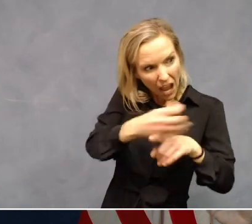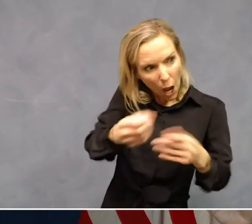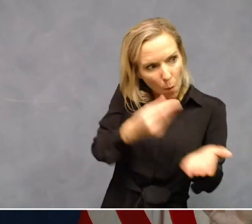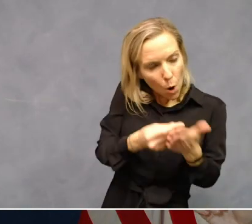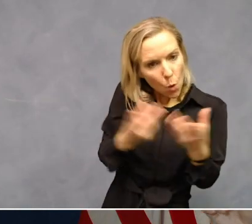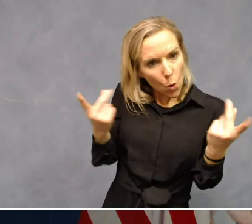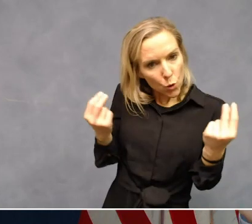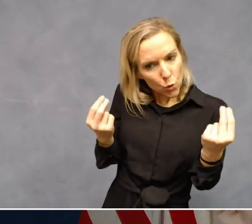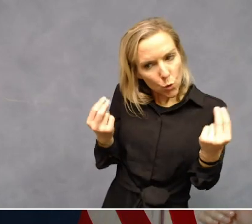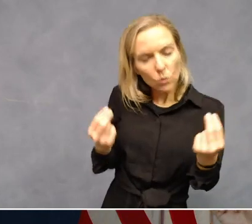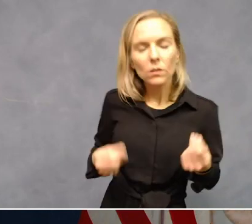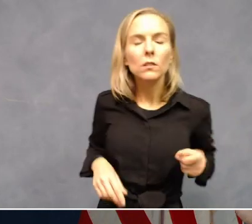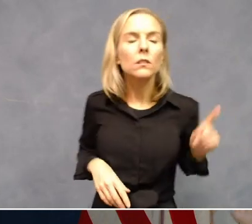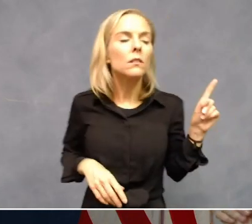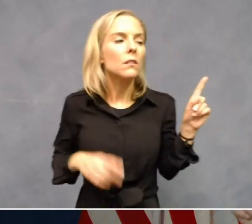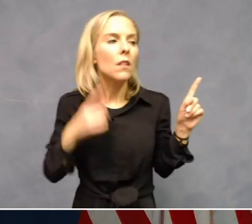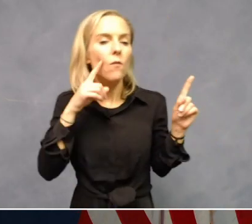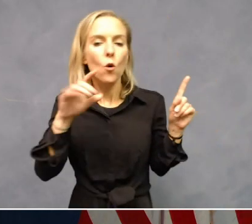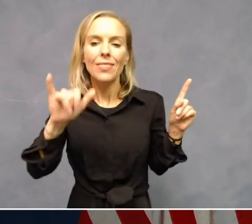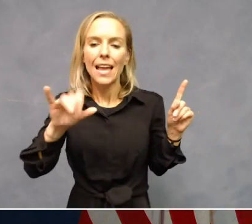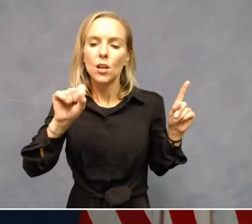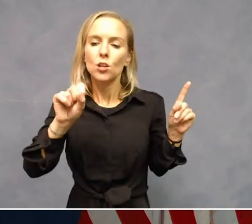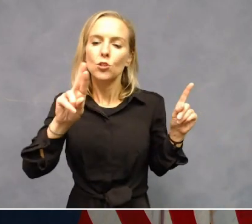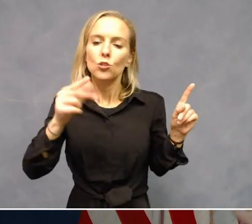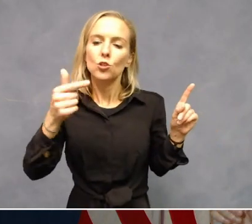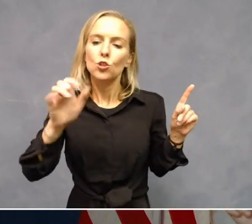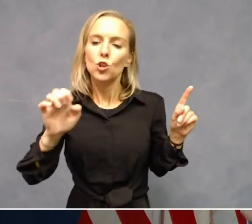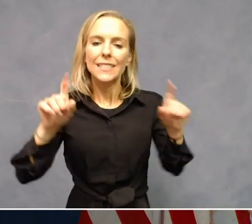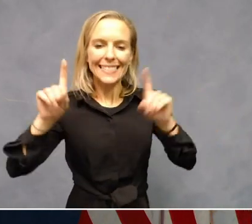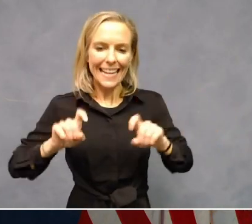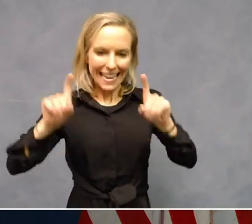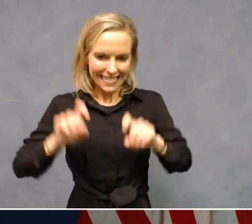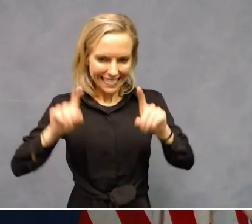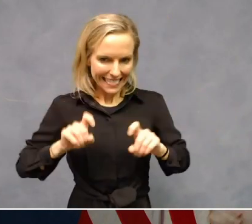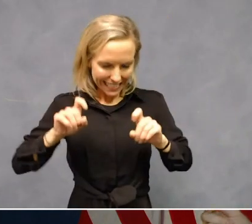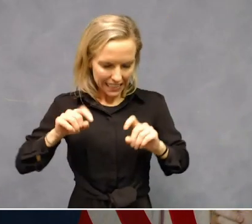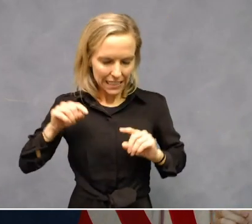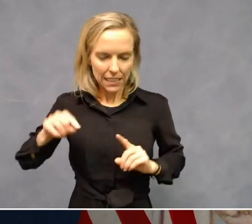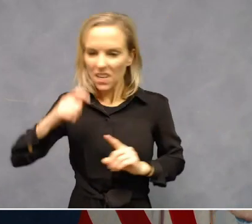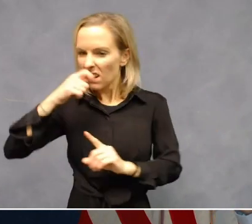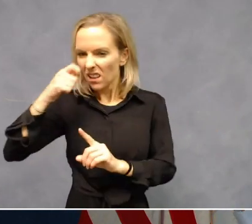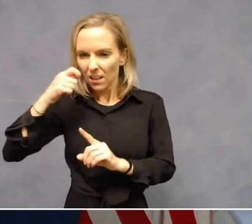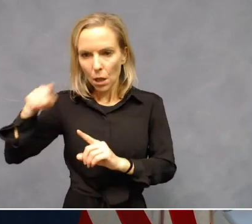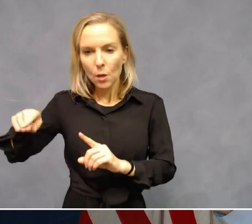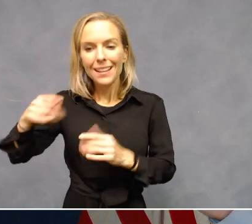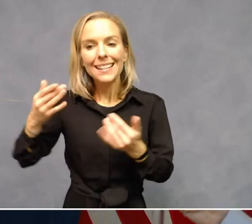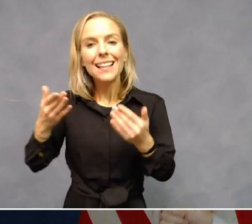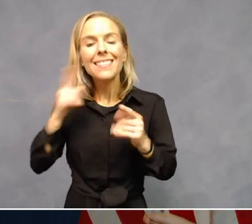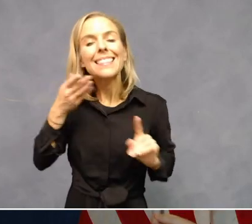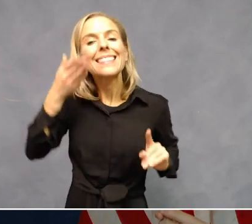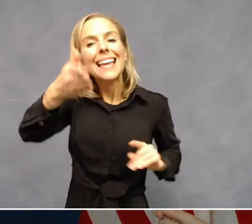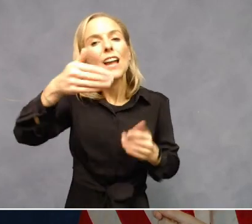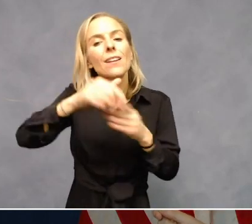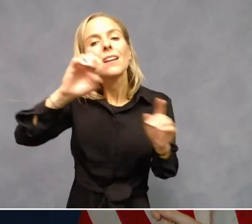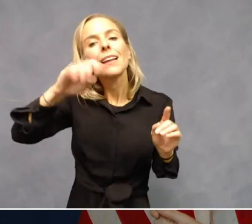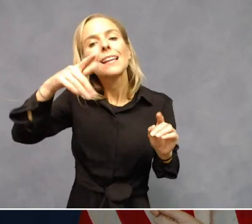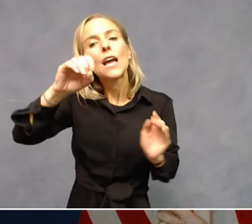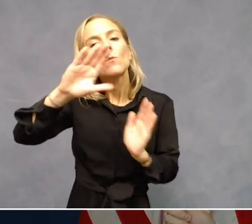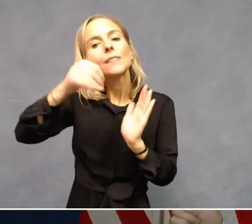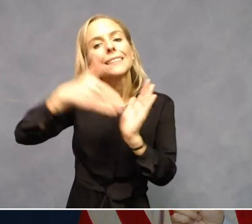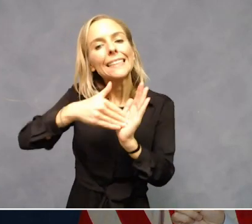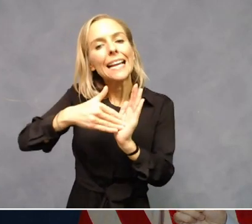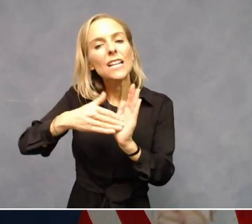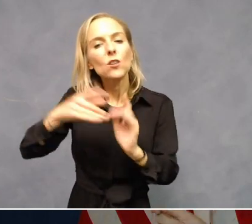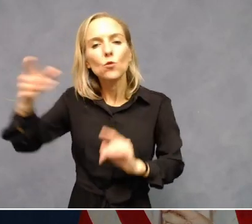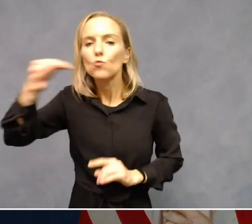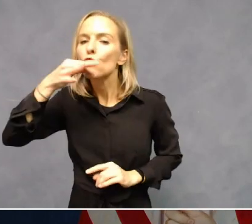the surge testing that we announced, it's going to be done at the Exposition Center in Louisville and a to-be-determined